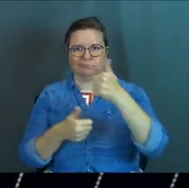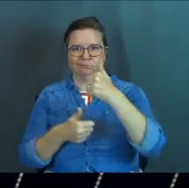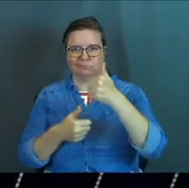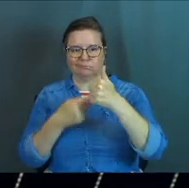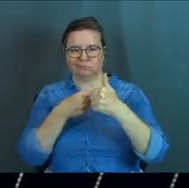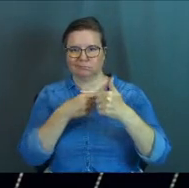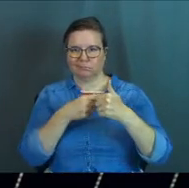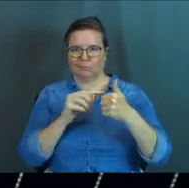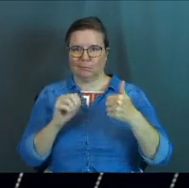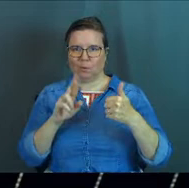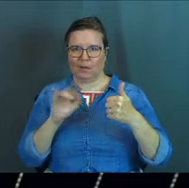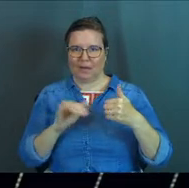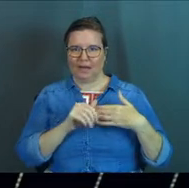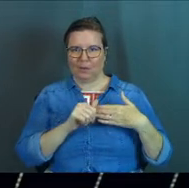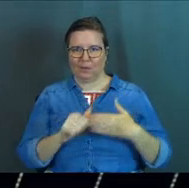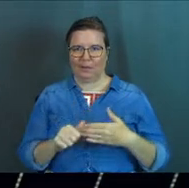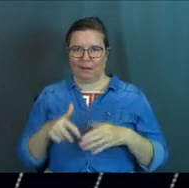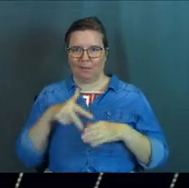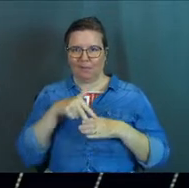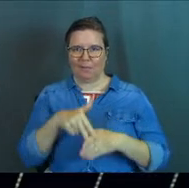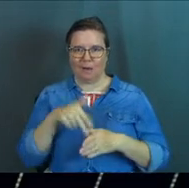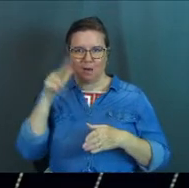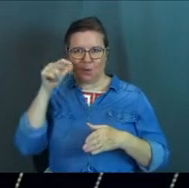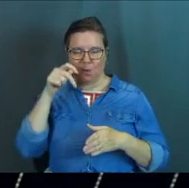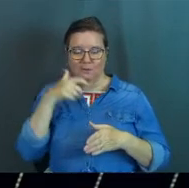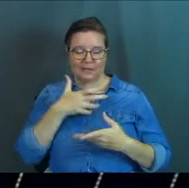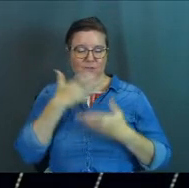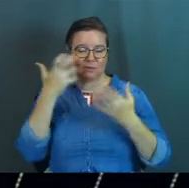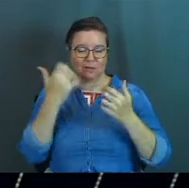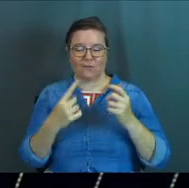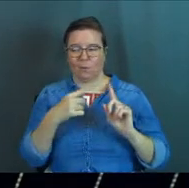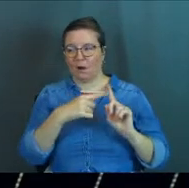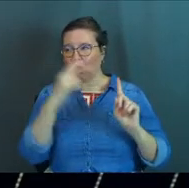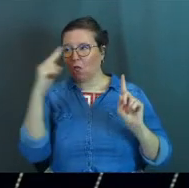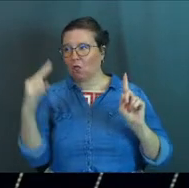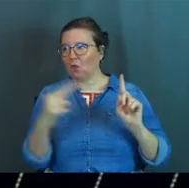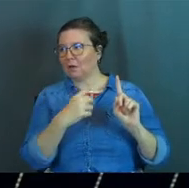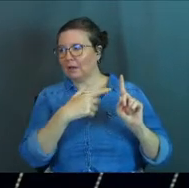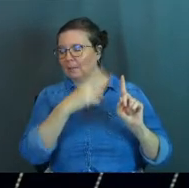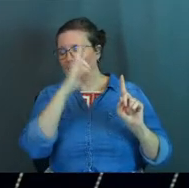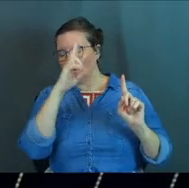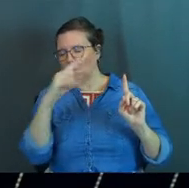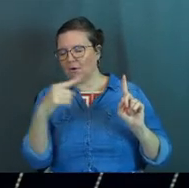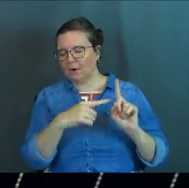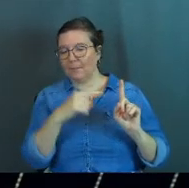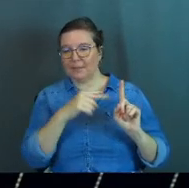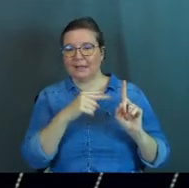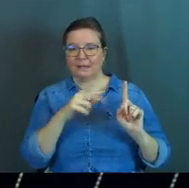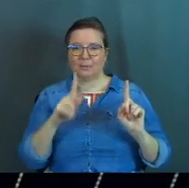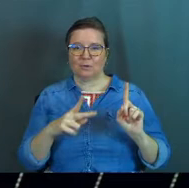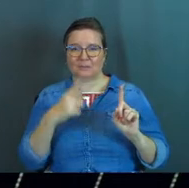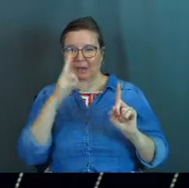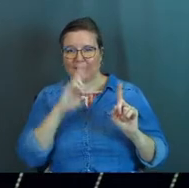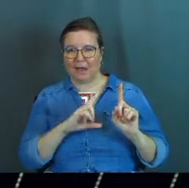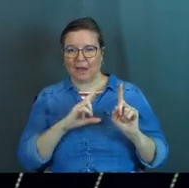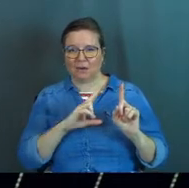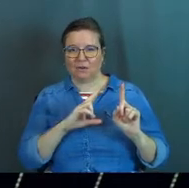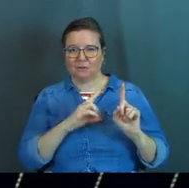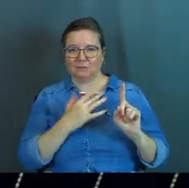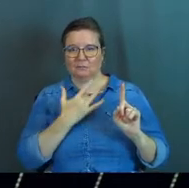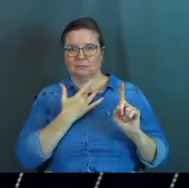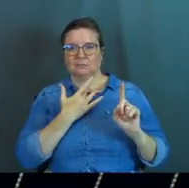horse in all this honor. And he's got to shout to everybody else in the entire city, this is the person being honored by the